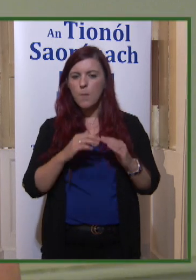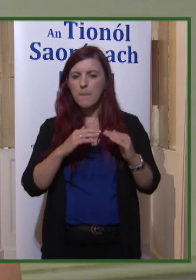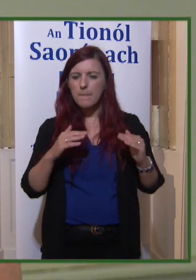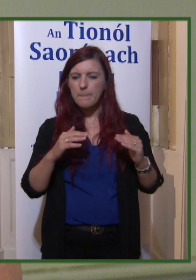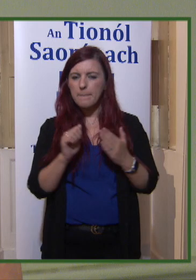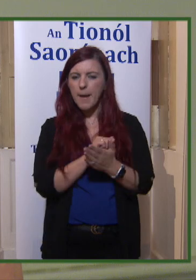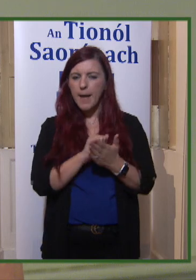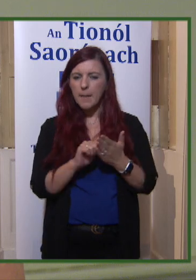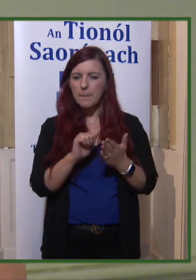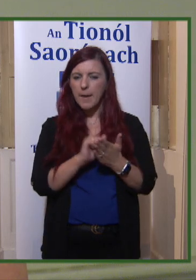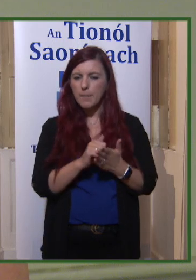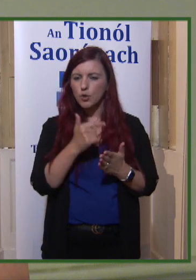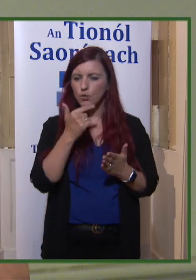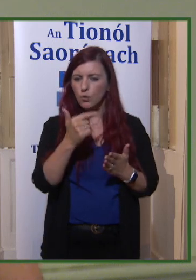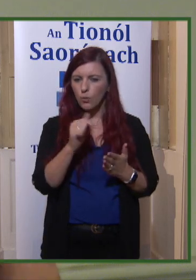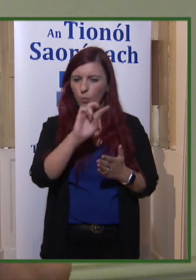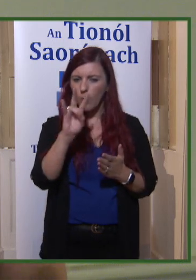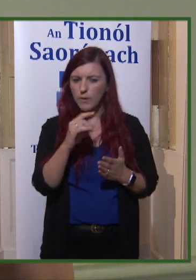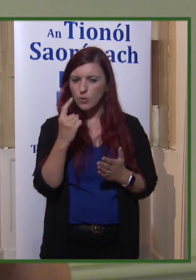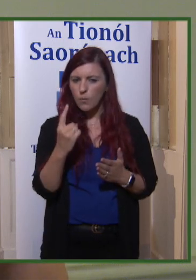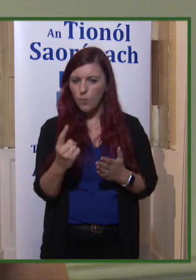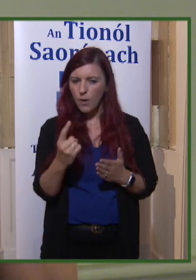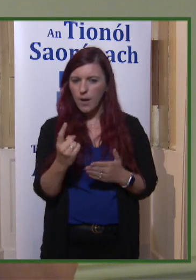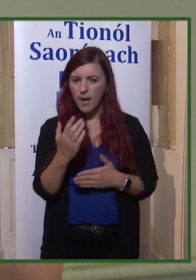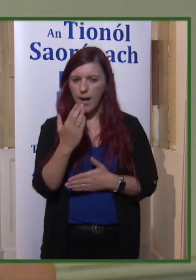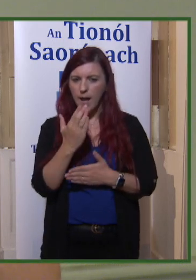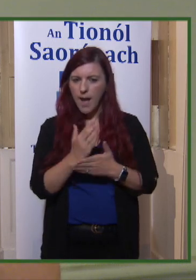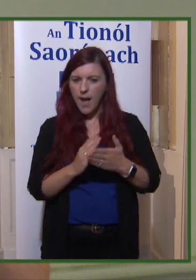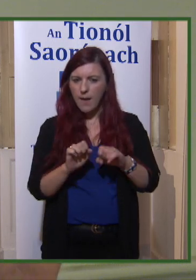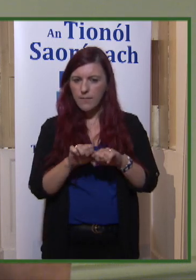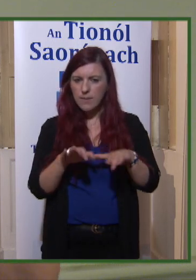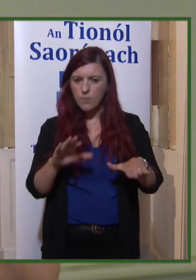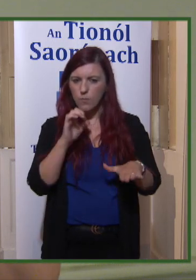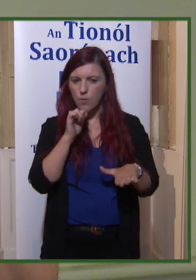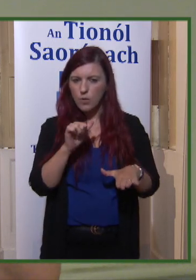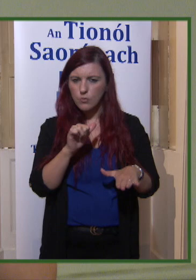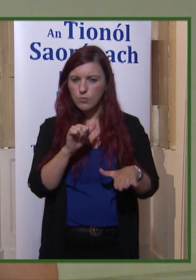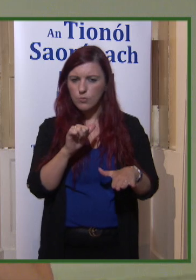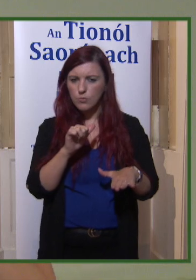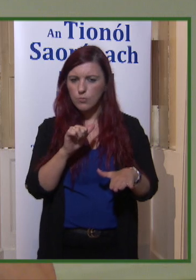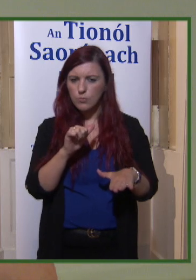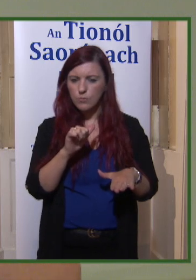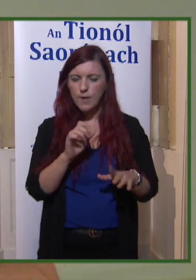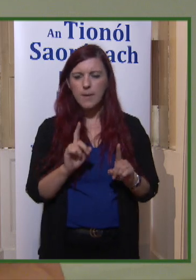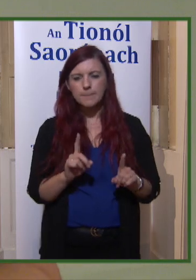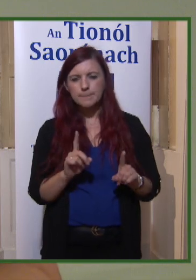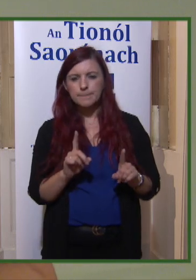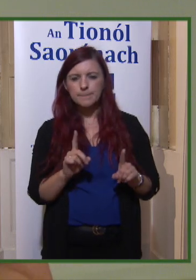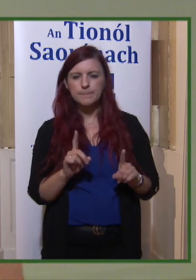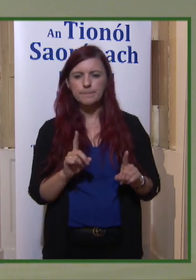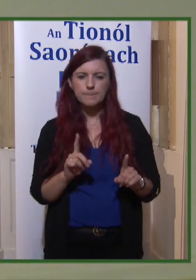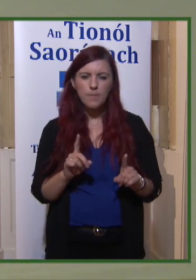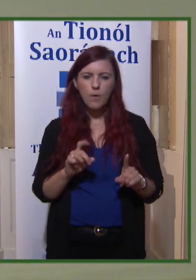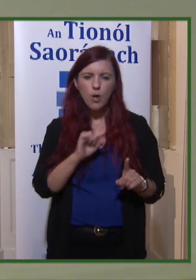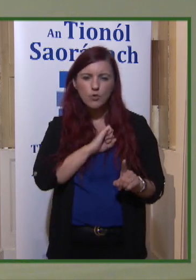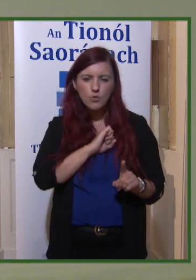2, question 1. Half of our table were not sure. We were split in half about what the